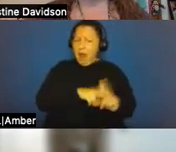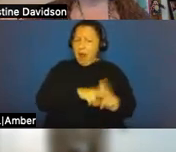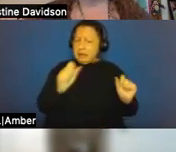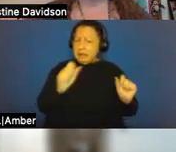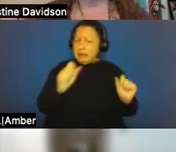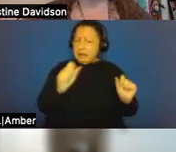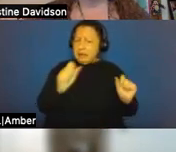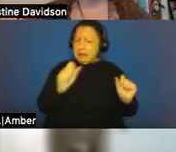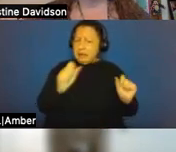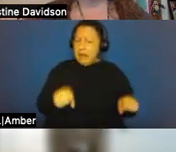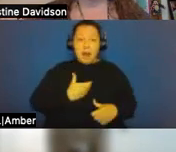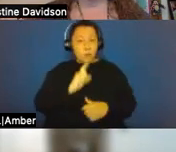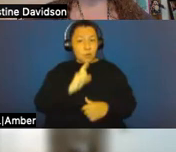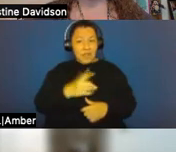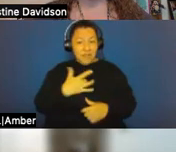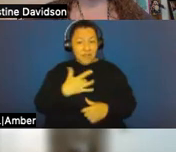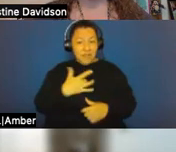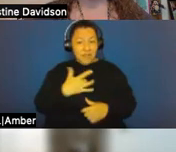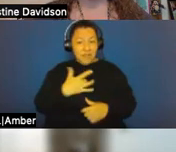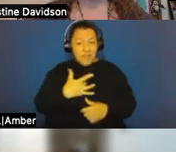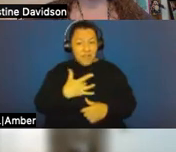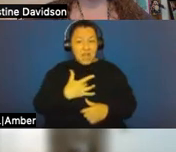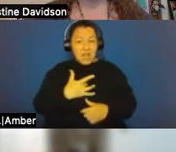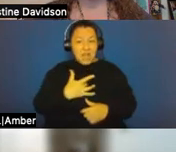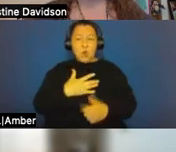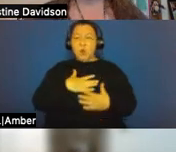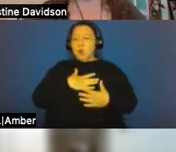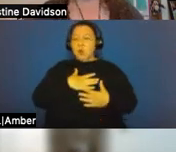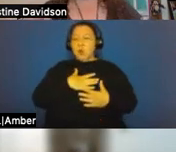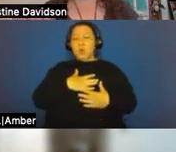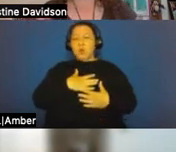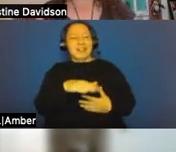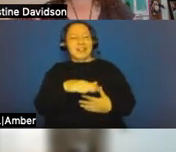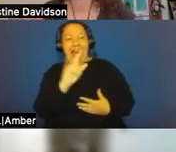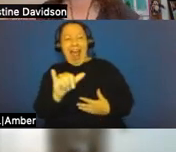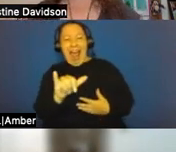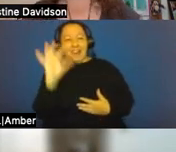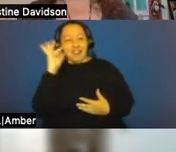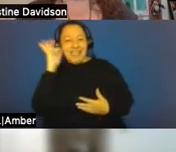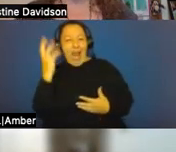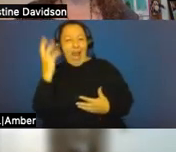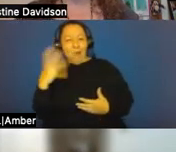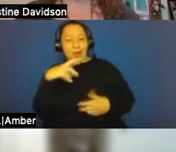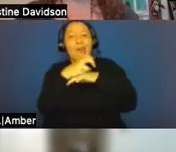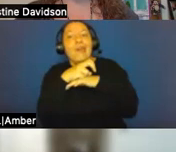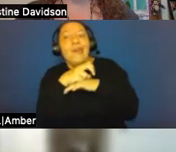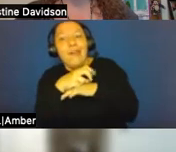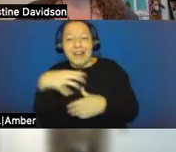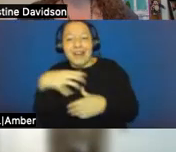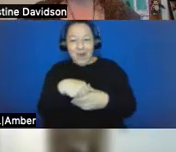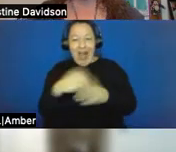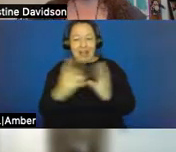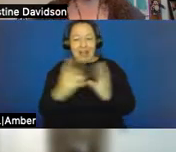oh my gosh, I just love seeing Ashley's cat wanting to be a part of the meeting. We welcome cats and dogs